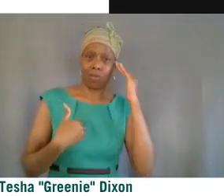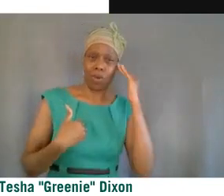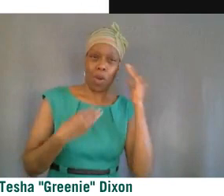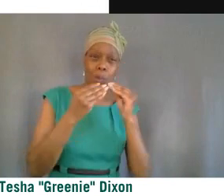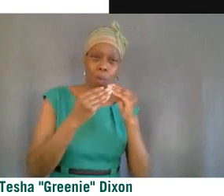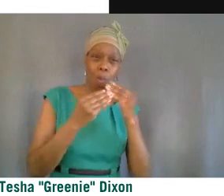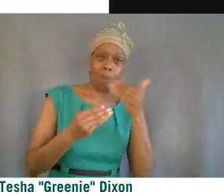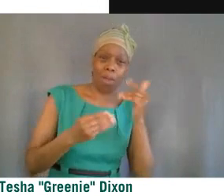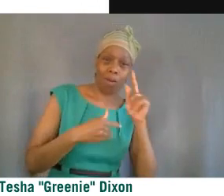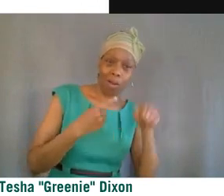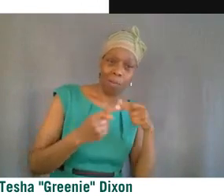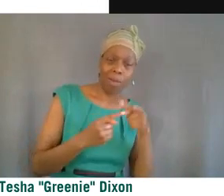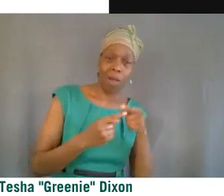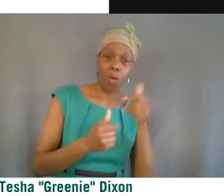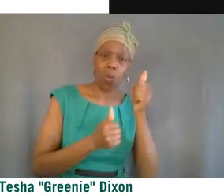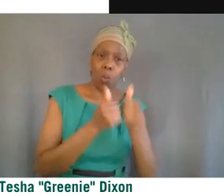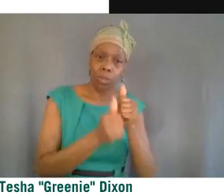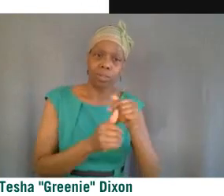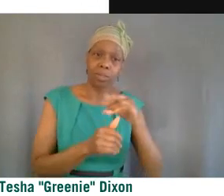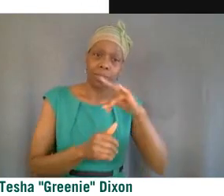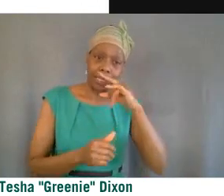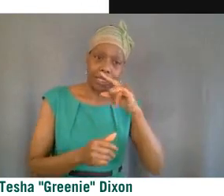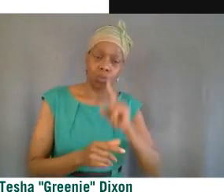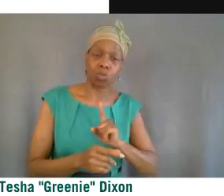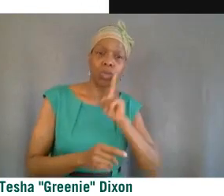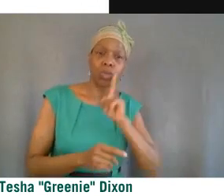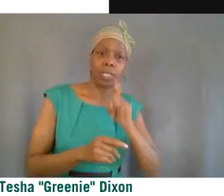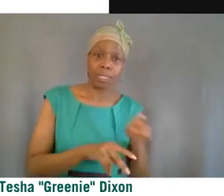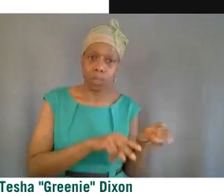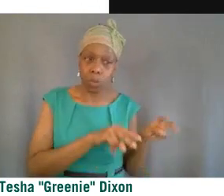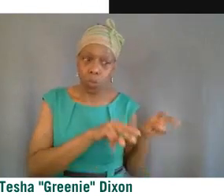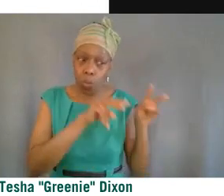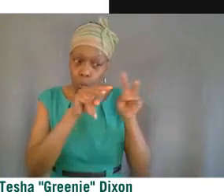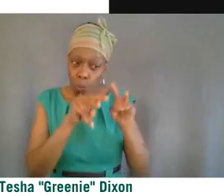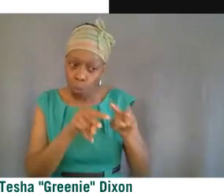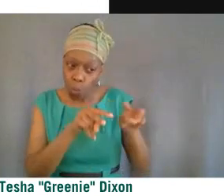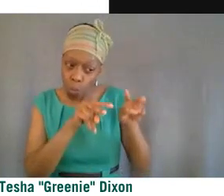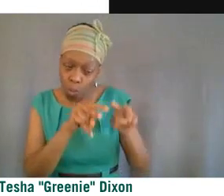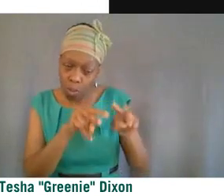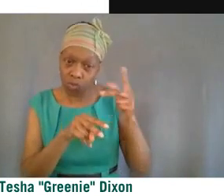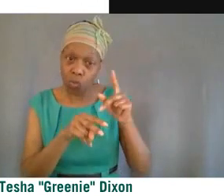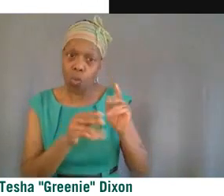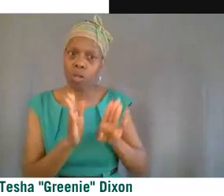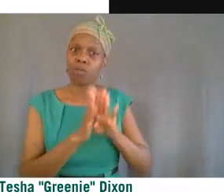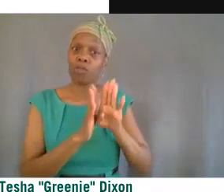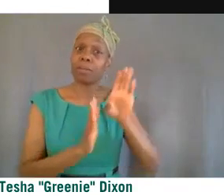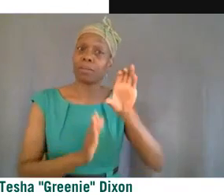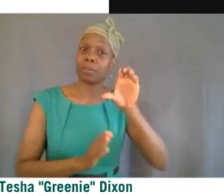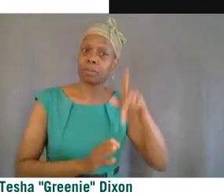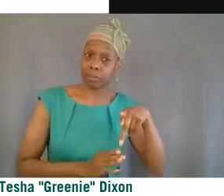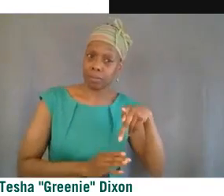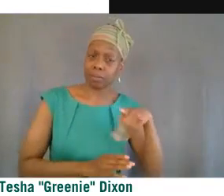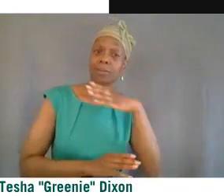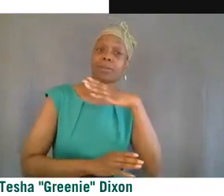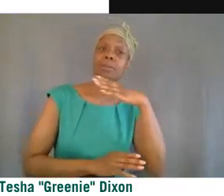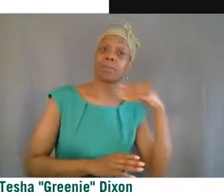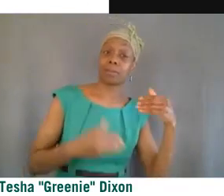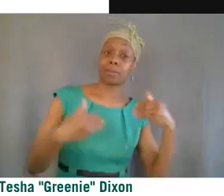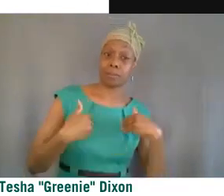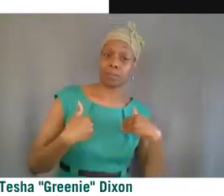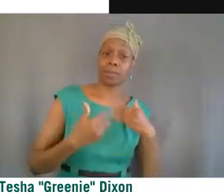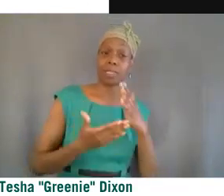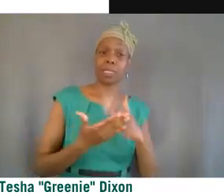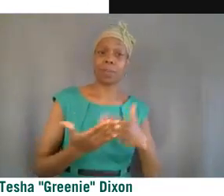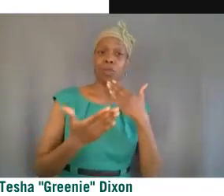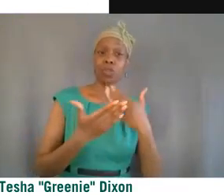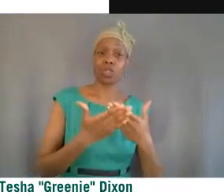about which kids we really need to be watching for the development of cerebral palsy. And we have some good